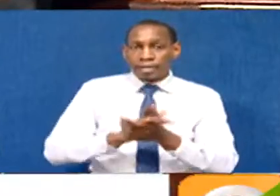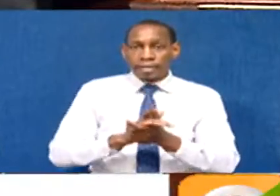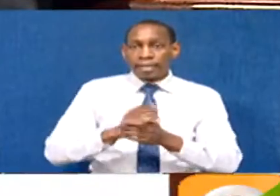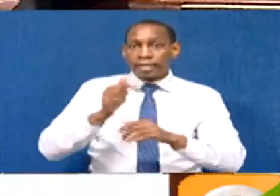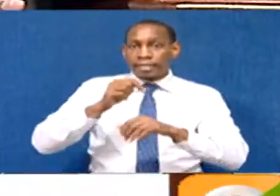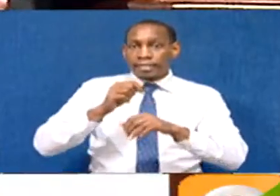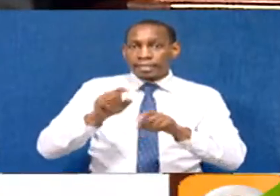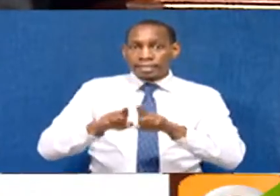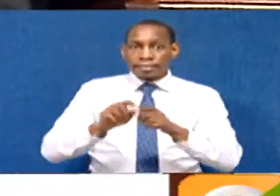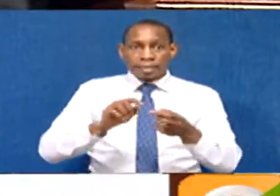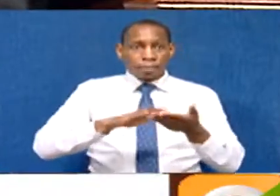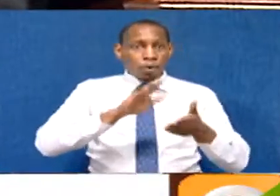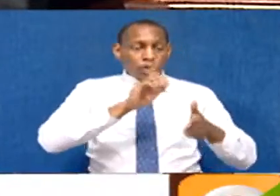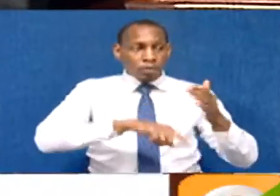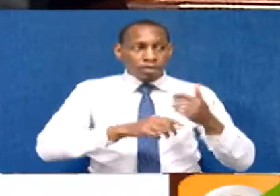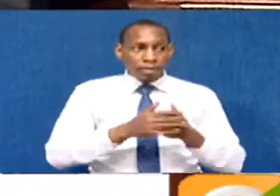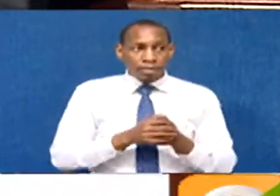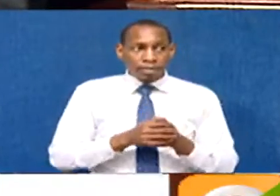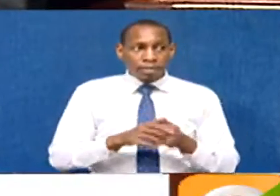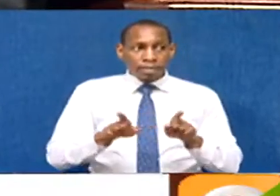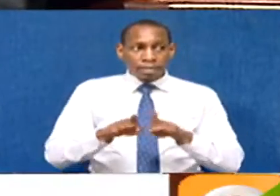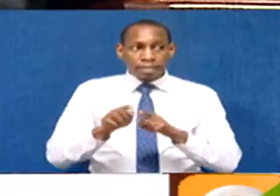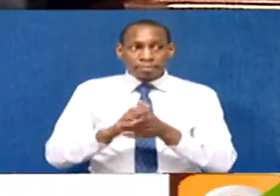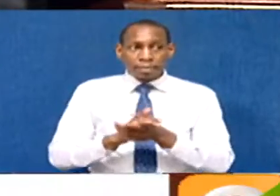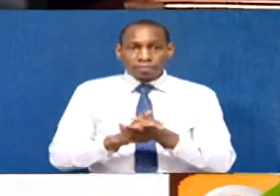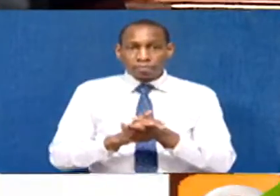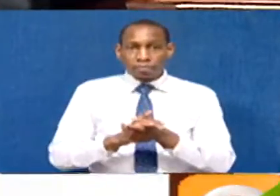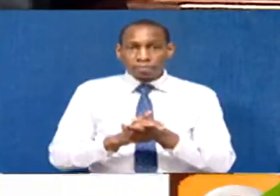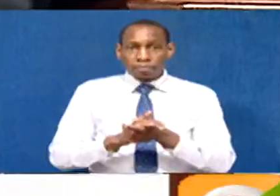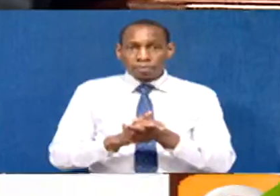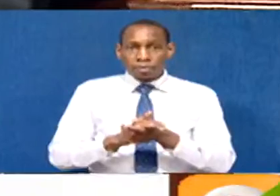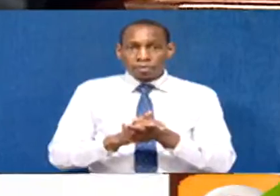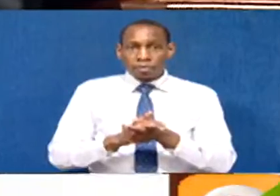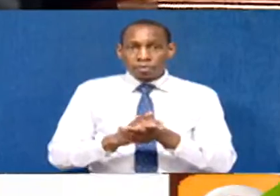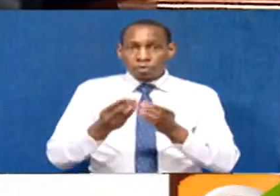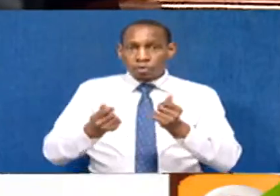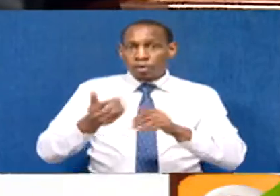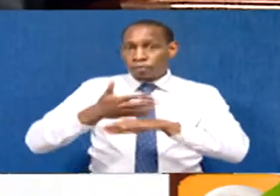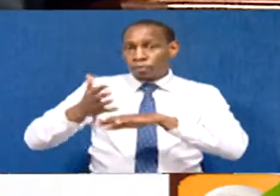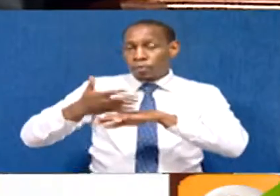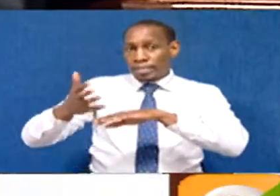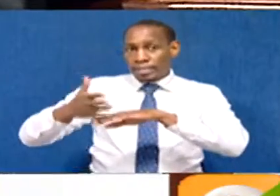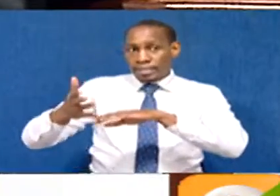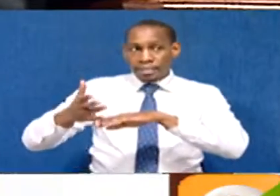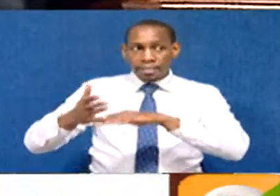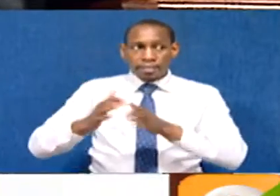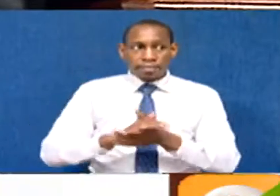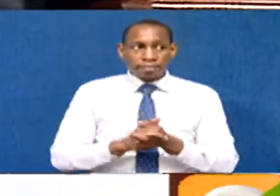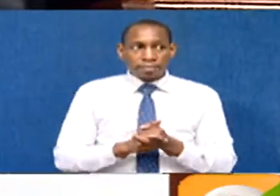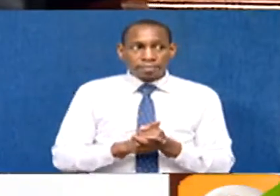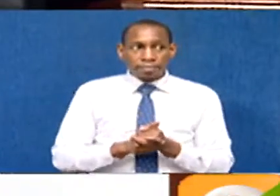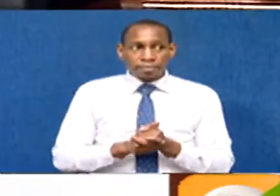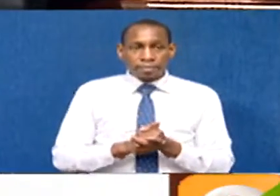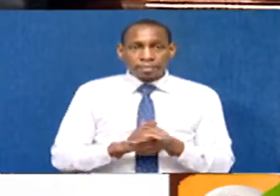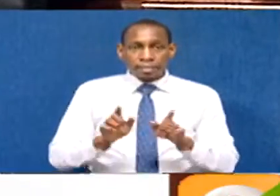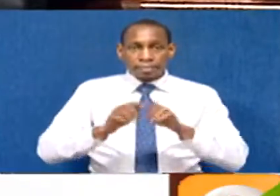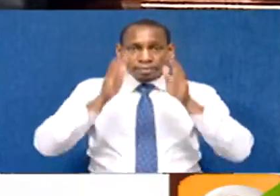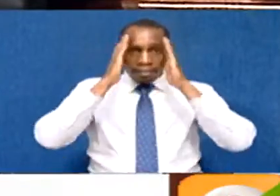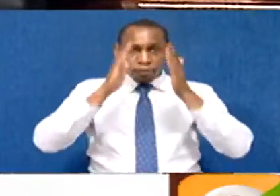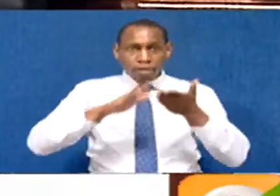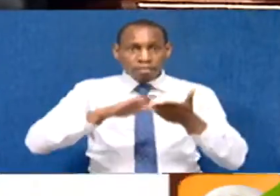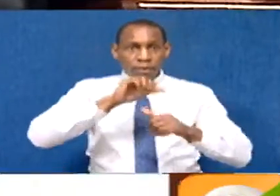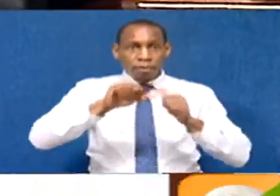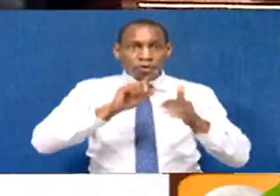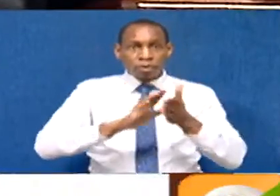we, and apart from that, just tightening up wastage, just dealing with issues of, you know, austerity and focusing more